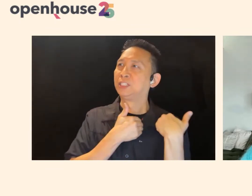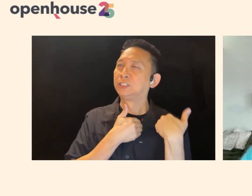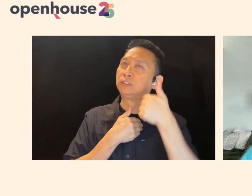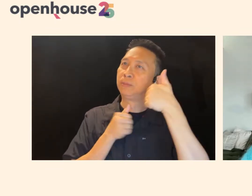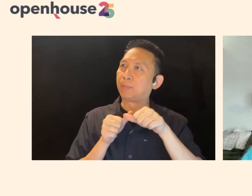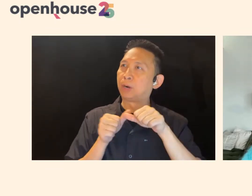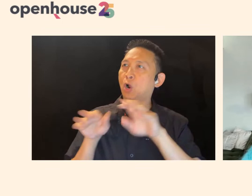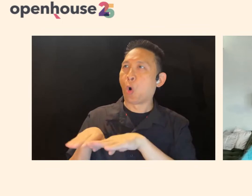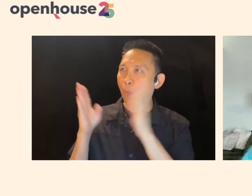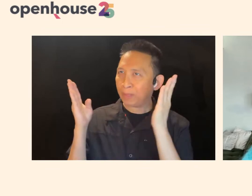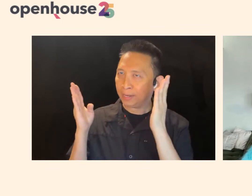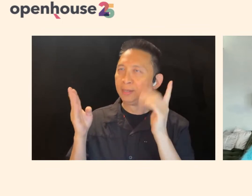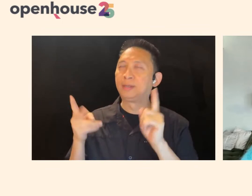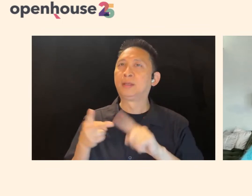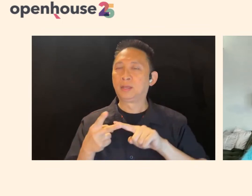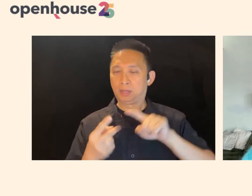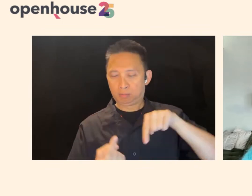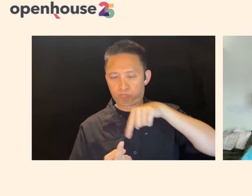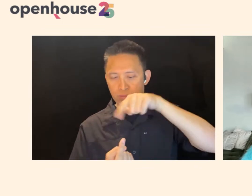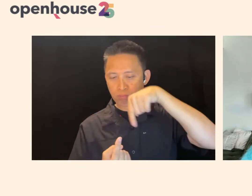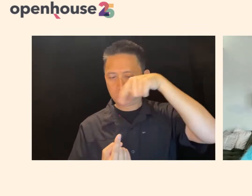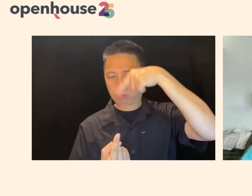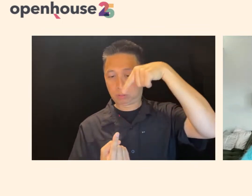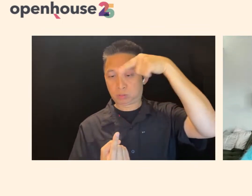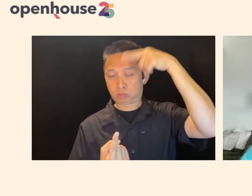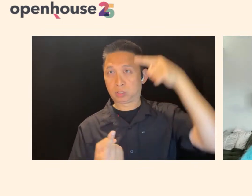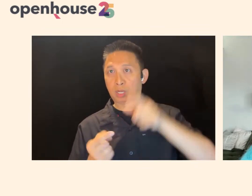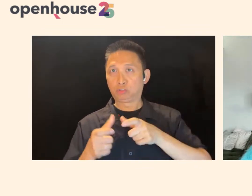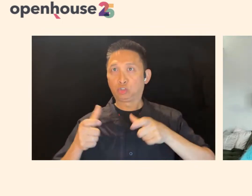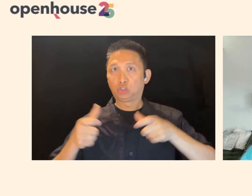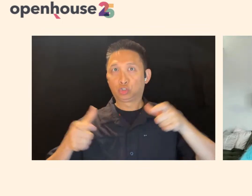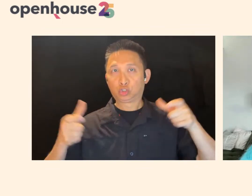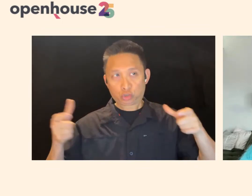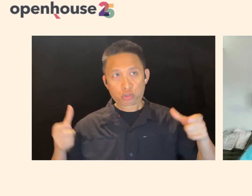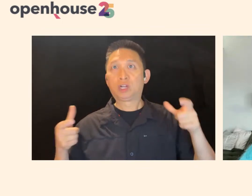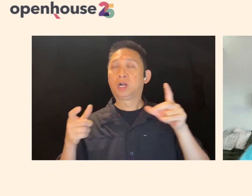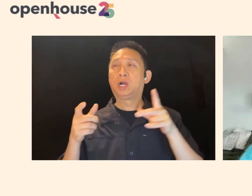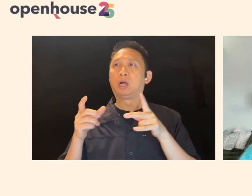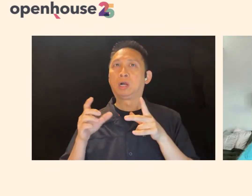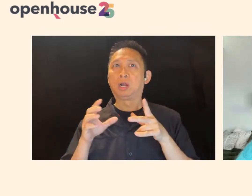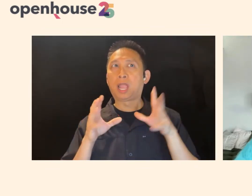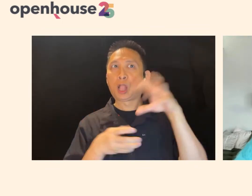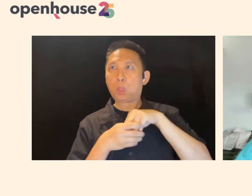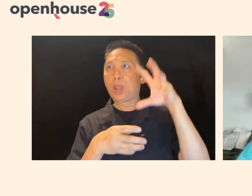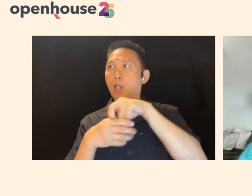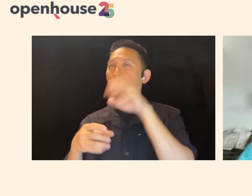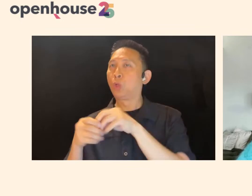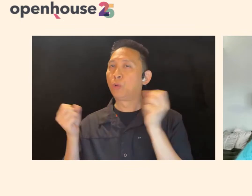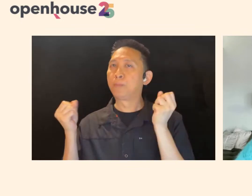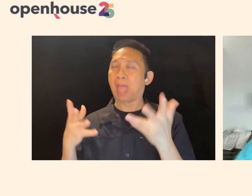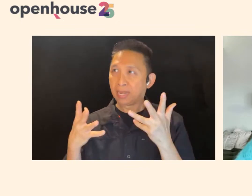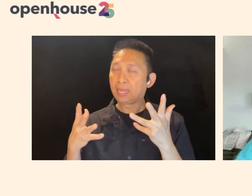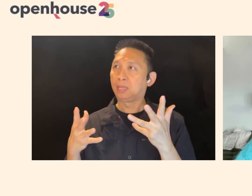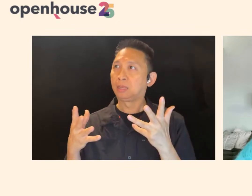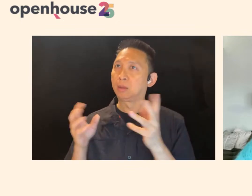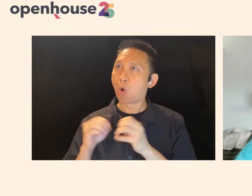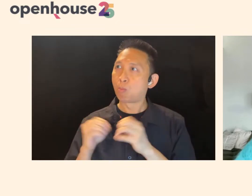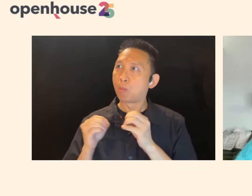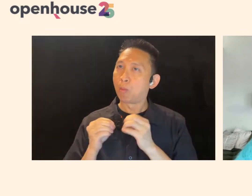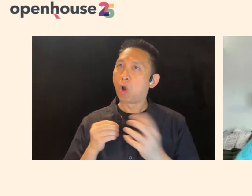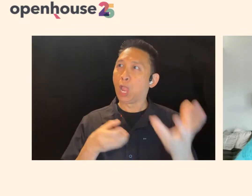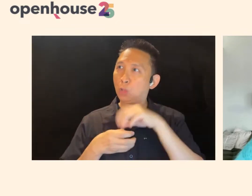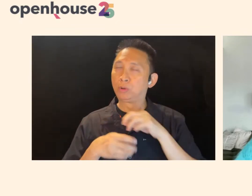concentrically growing circles at every stage. So messy in the beginning, so flawed in the beginning, but we kept the